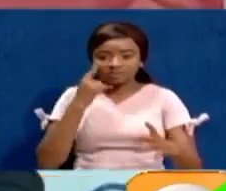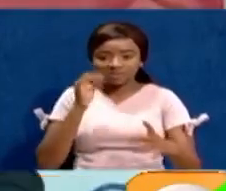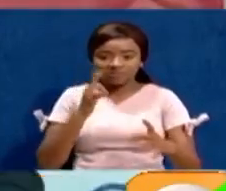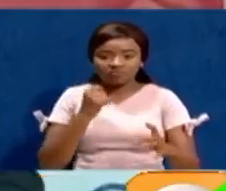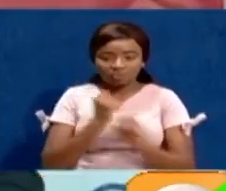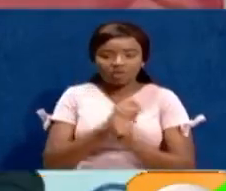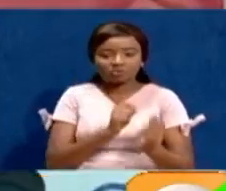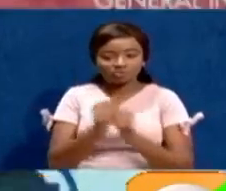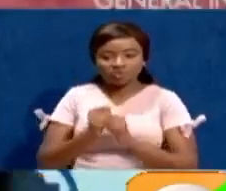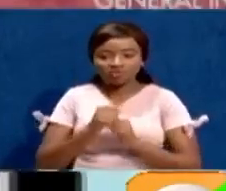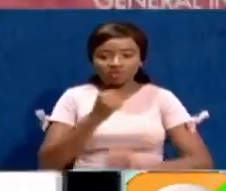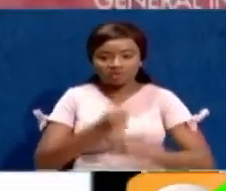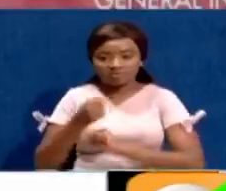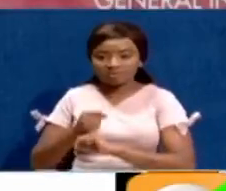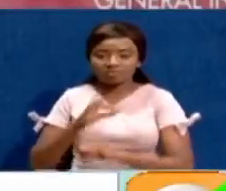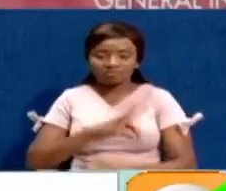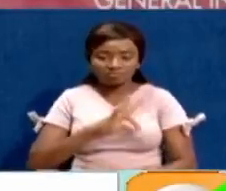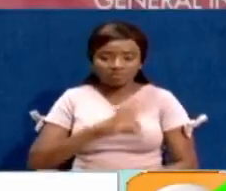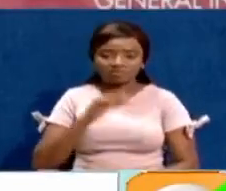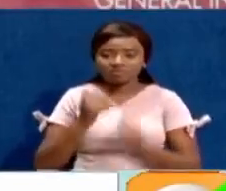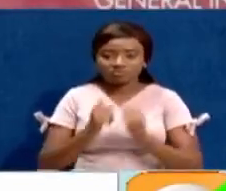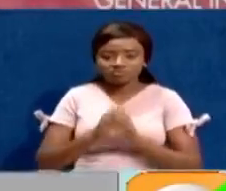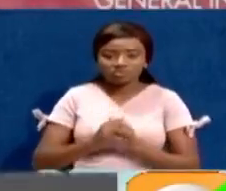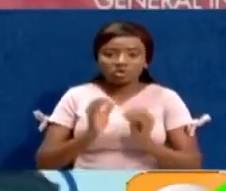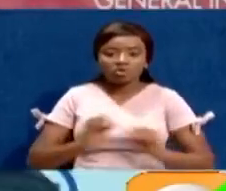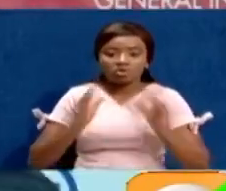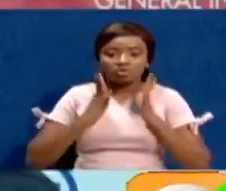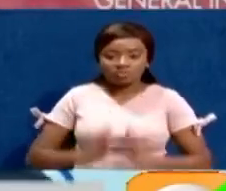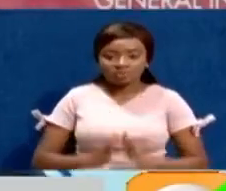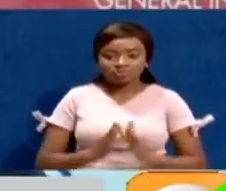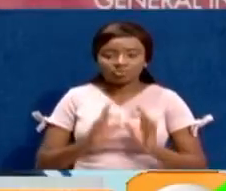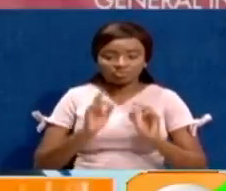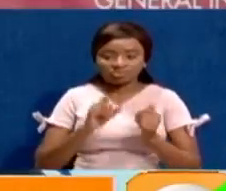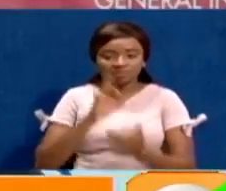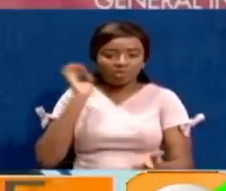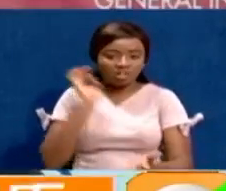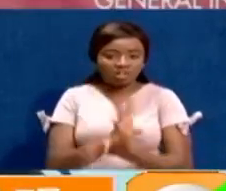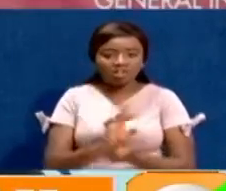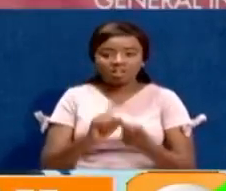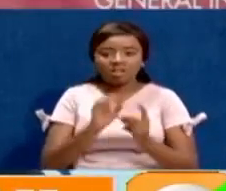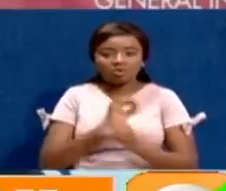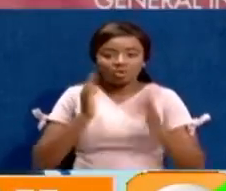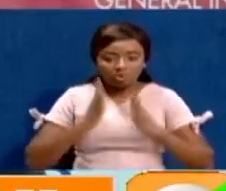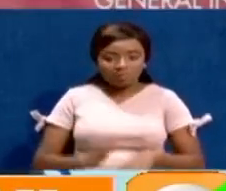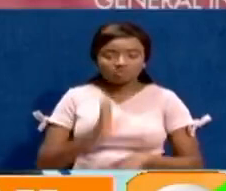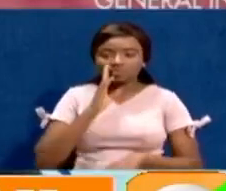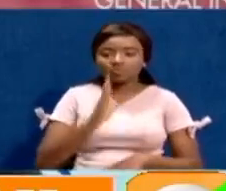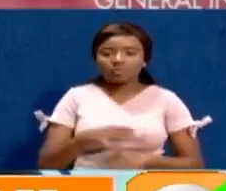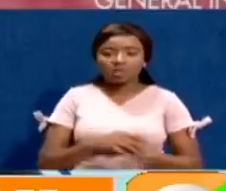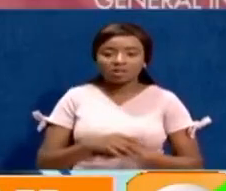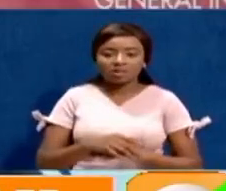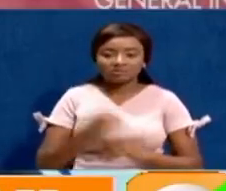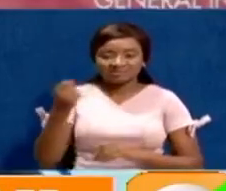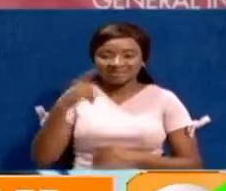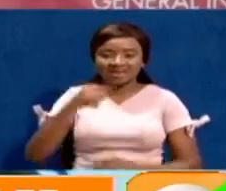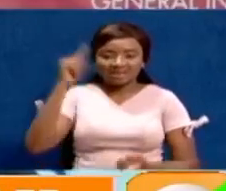other markets or into other fields. No person is going to be made redundant. Nobody is going to get a